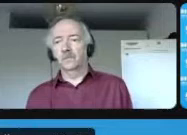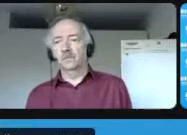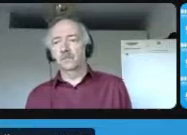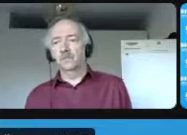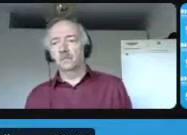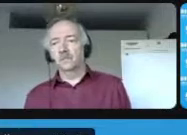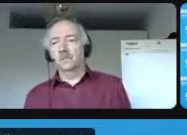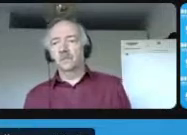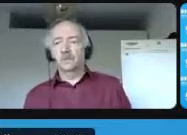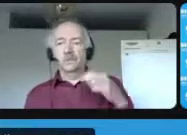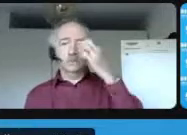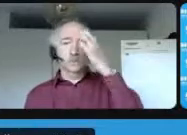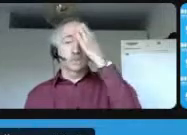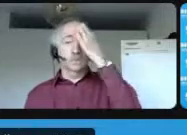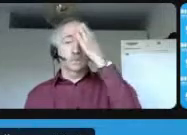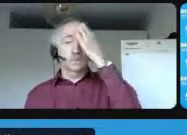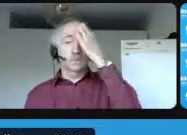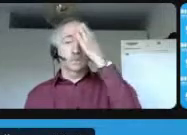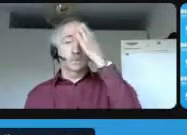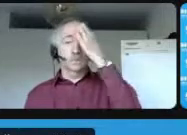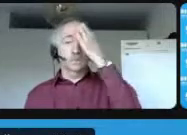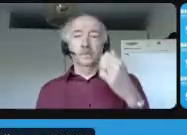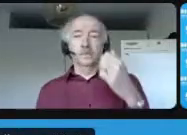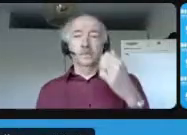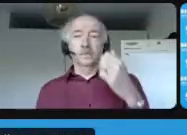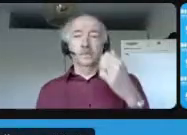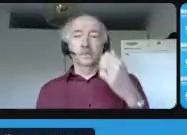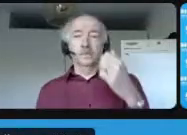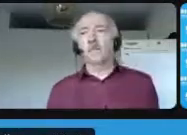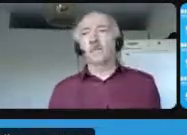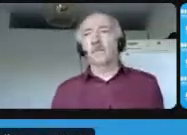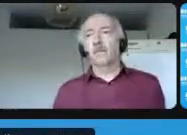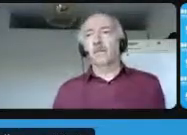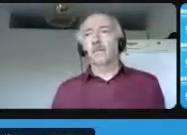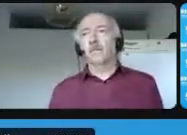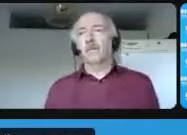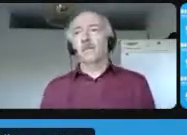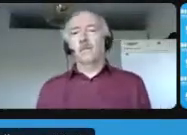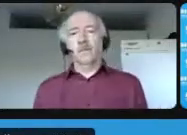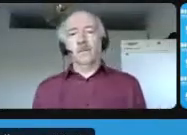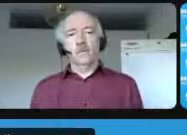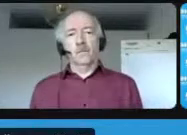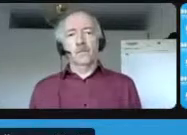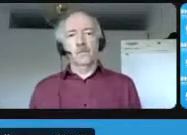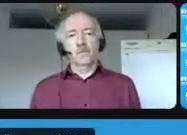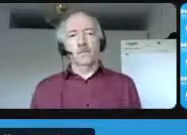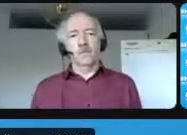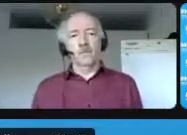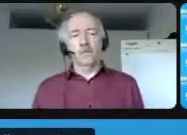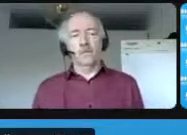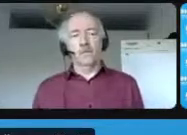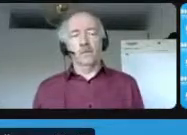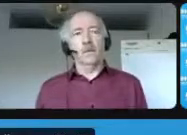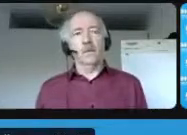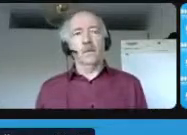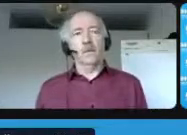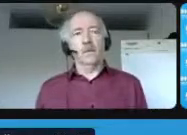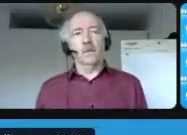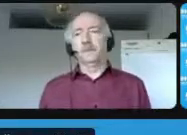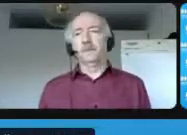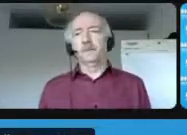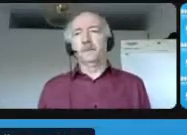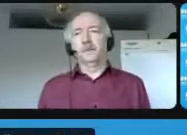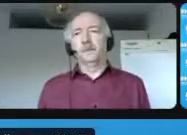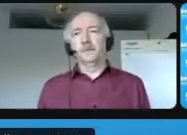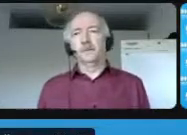emergencies, and disasters. Among all highly vulnerable populations, risk from different hazards, including epidemics and